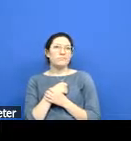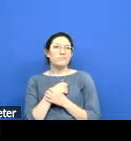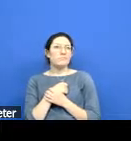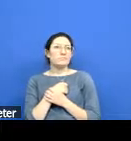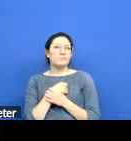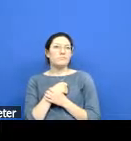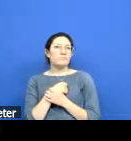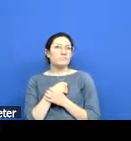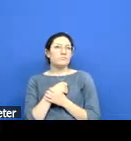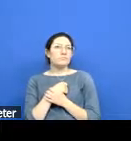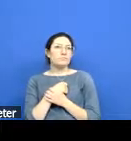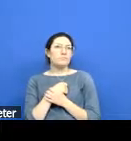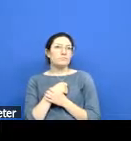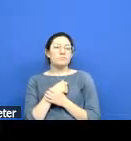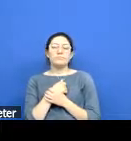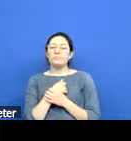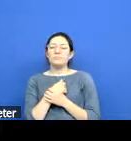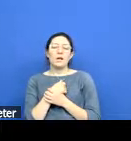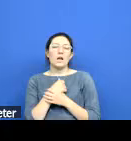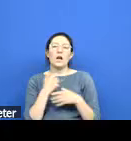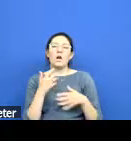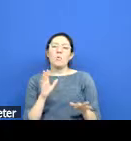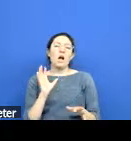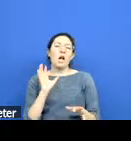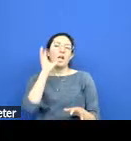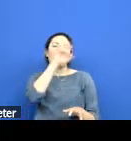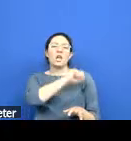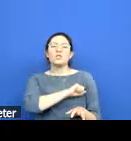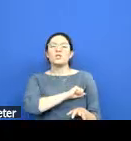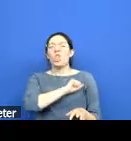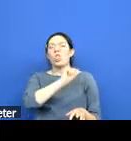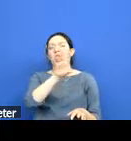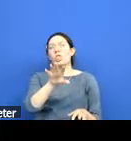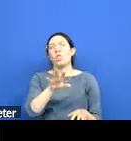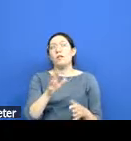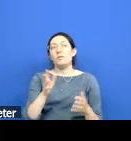I would just be throwing out a guess. I would say probably